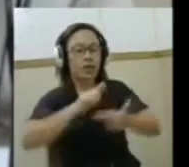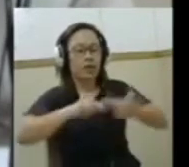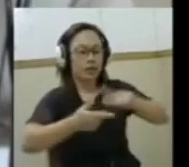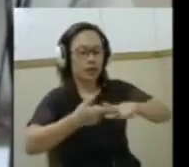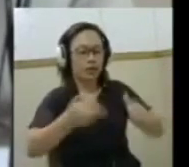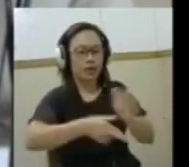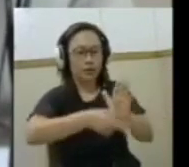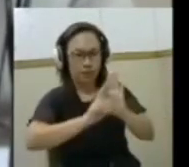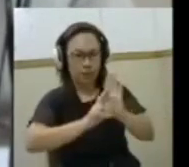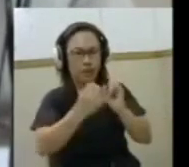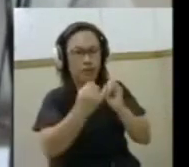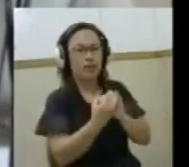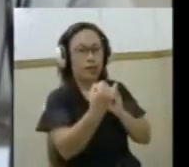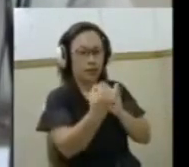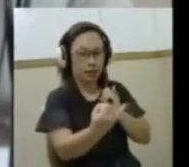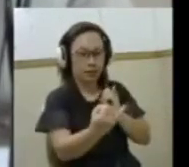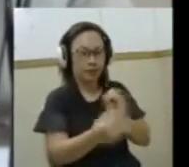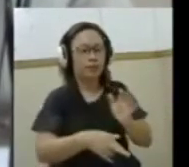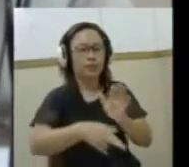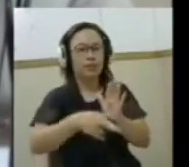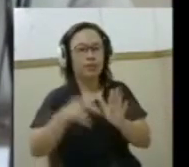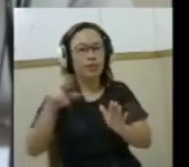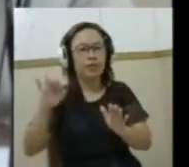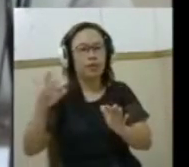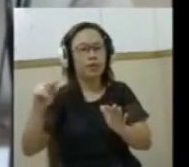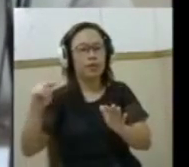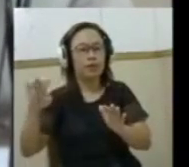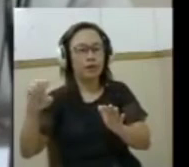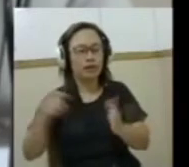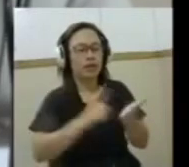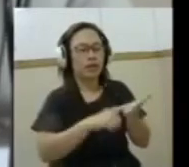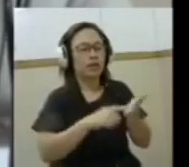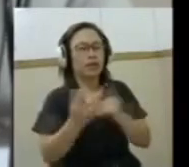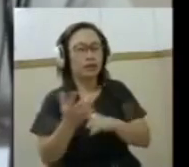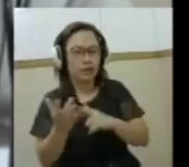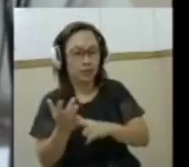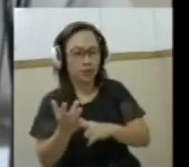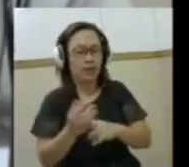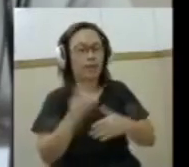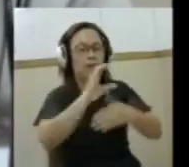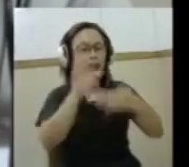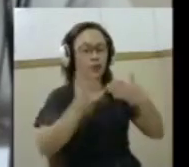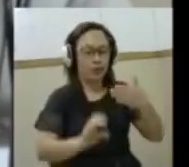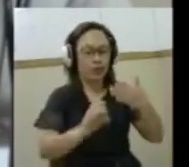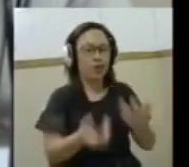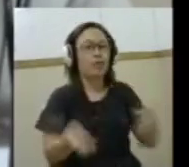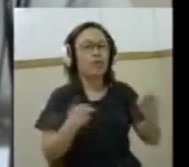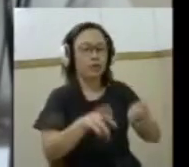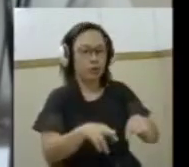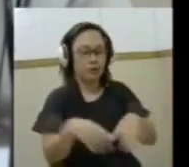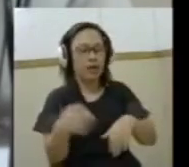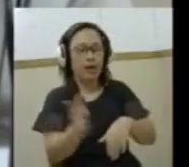review, introduction, reference, discussion, conclusion, results,